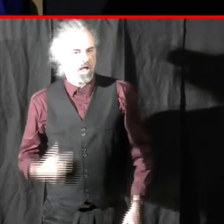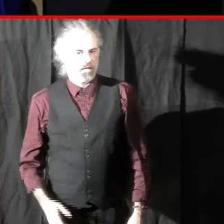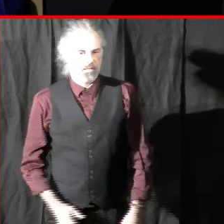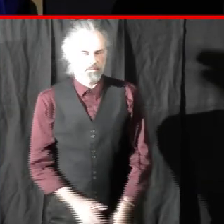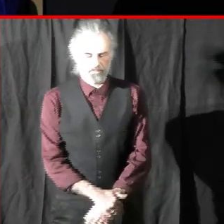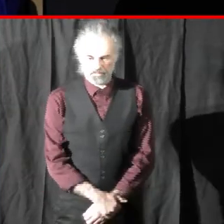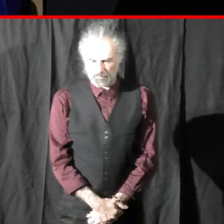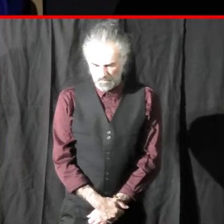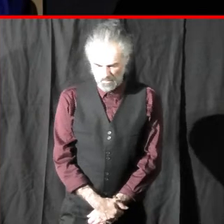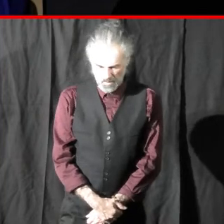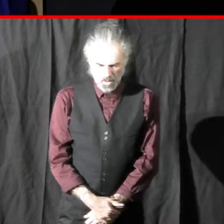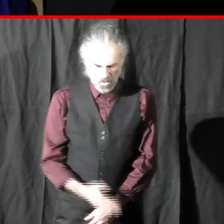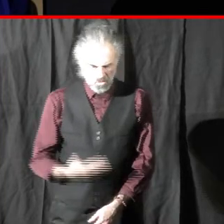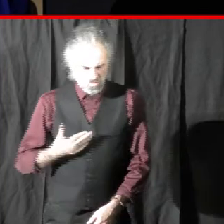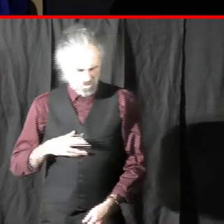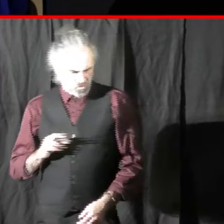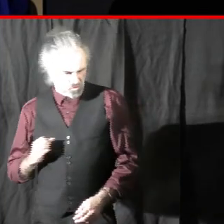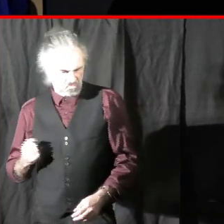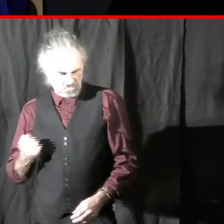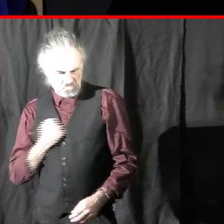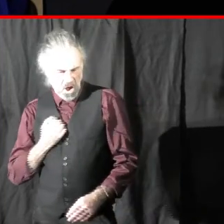I want to do my job.